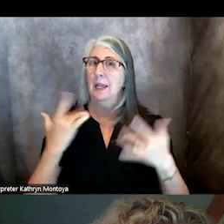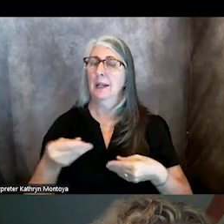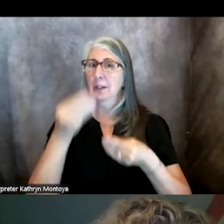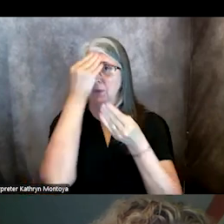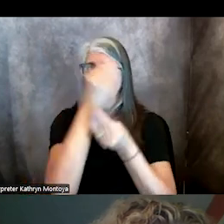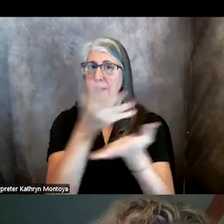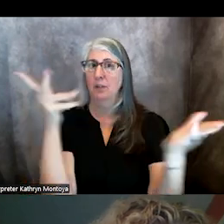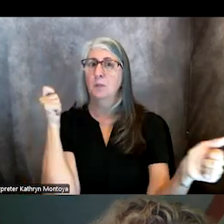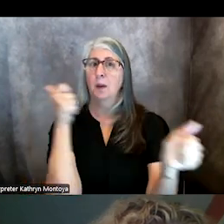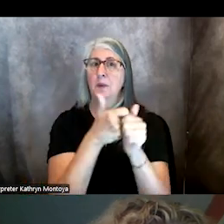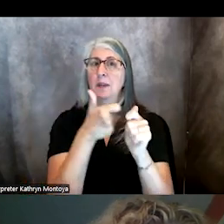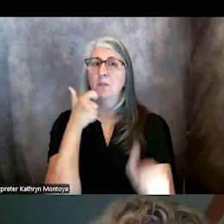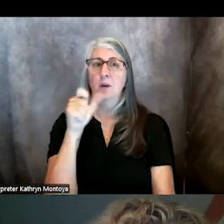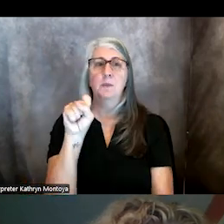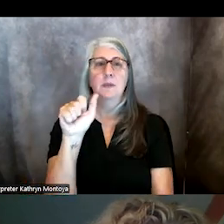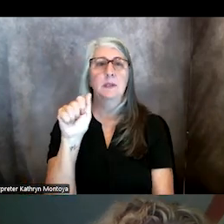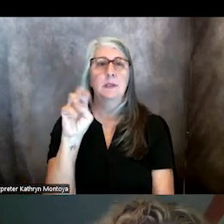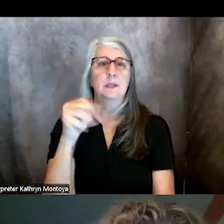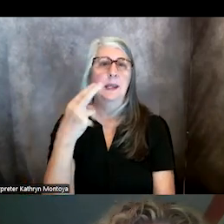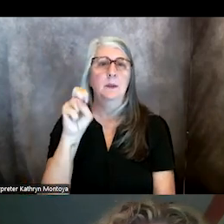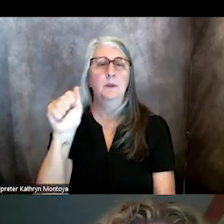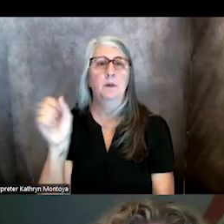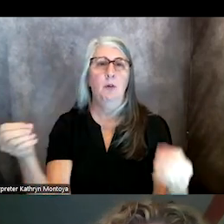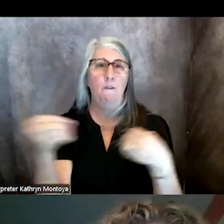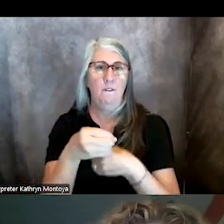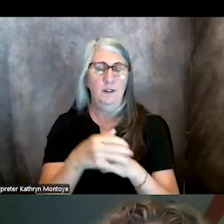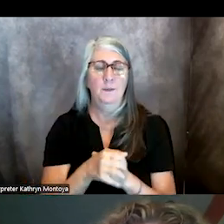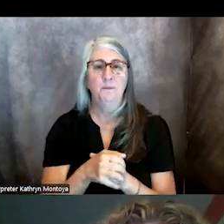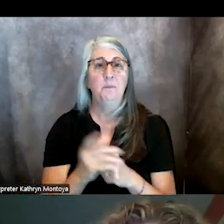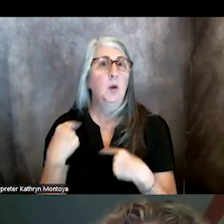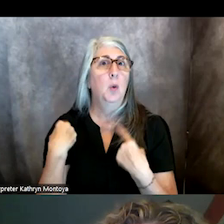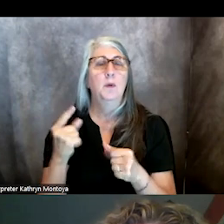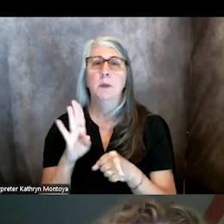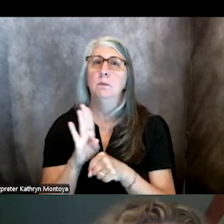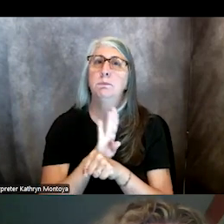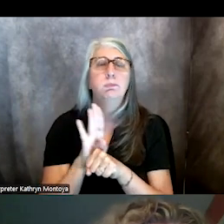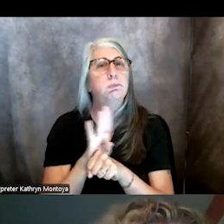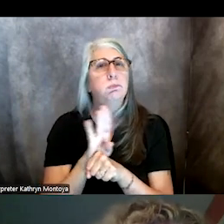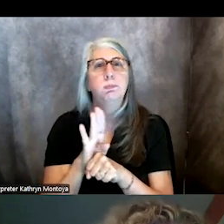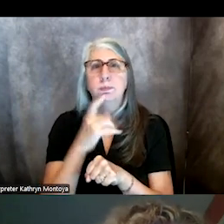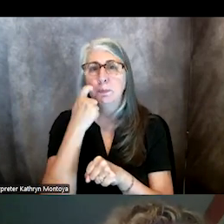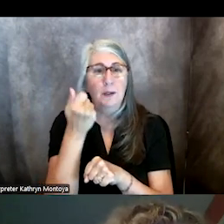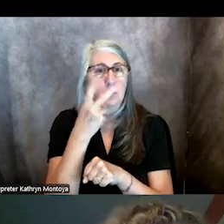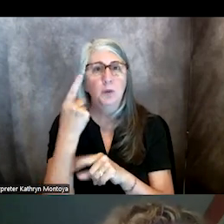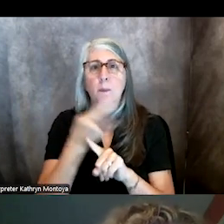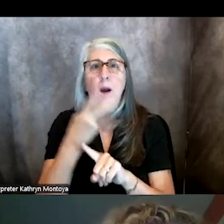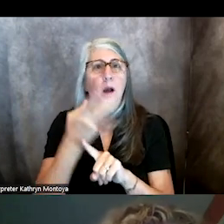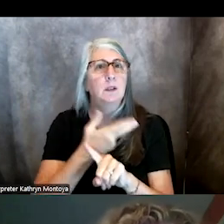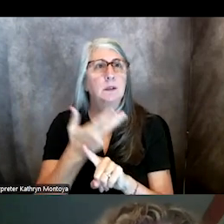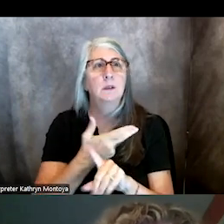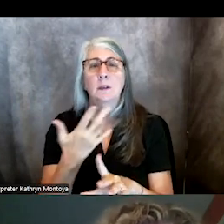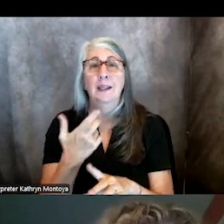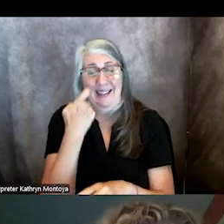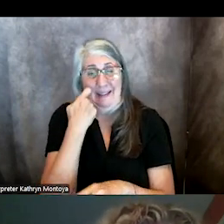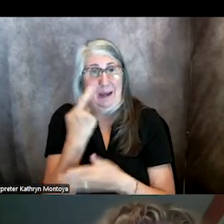from the SAMHSA office. We have been extremely busy over the last couple of months, especially these last few